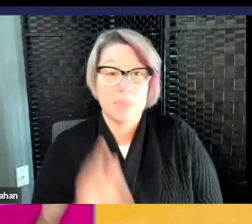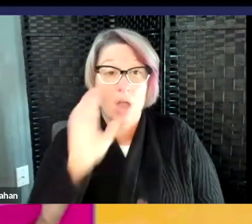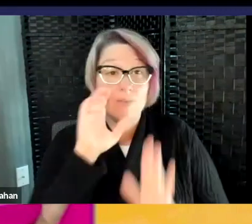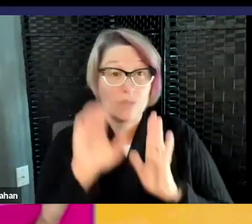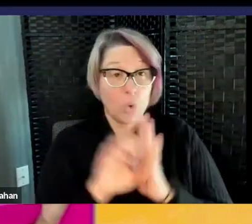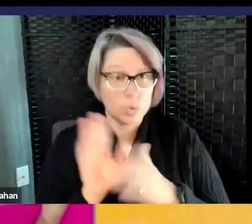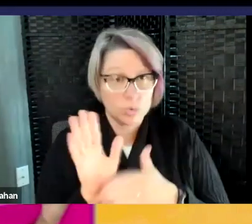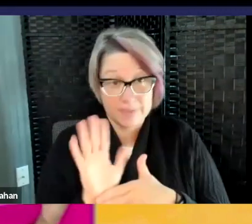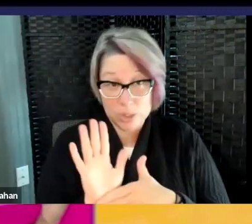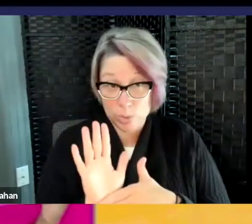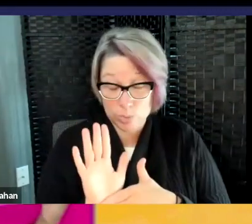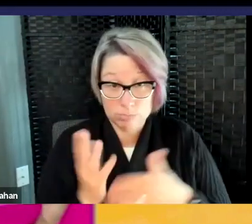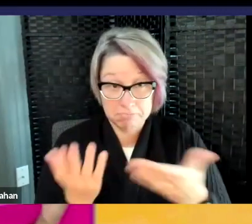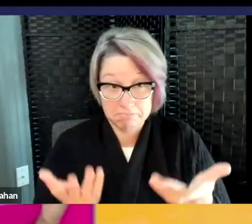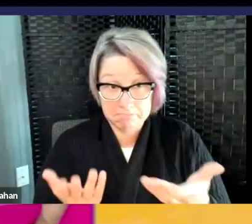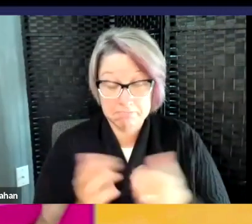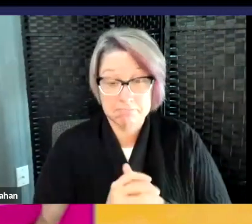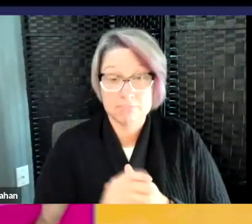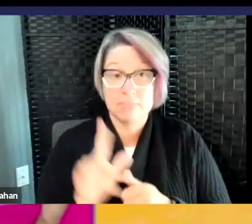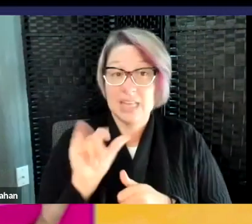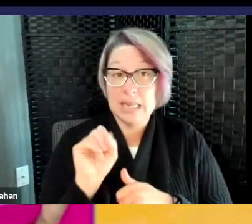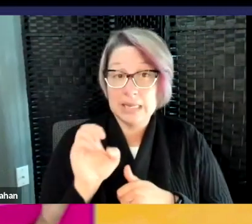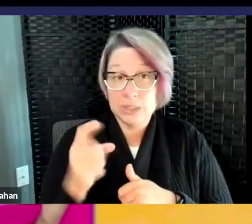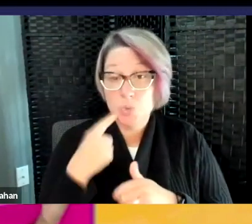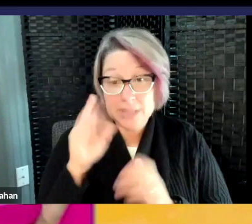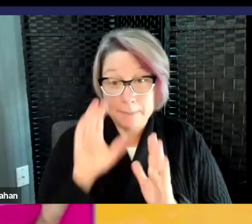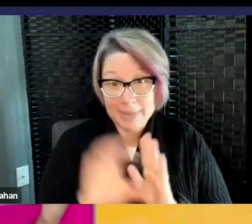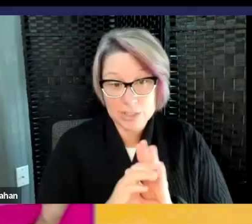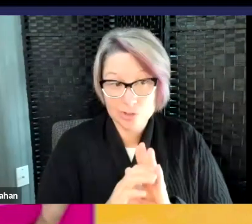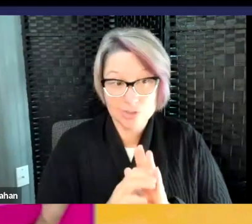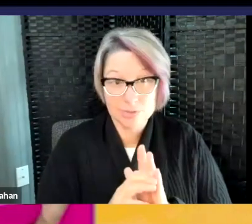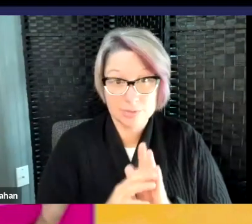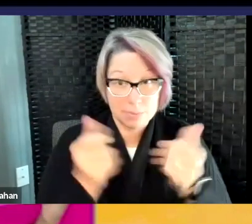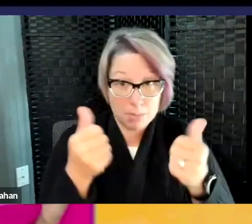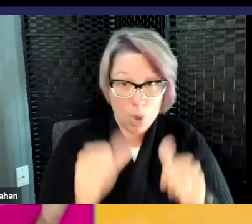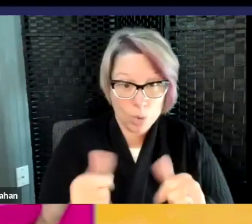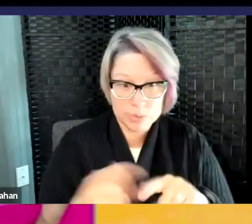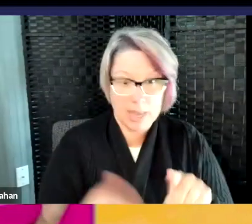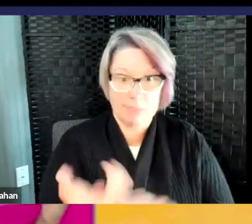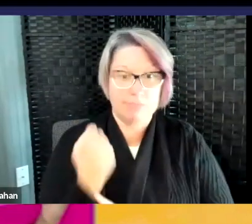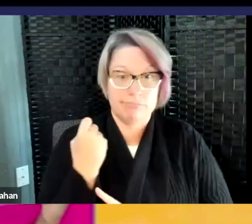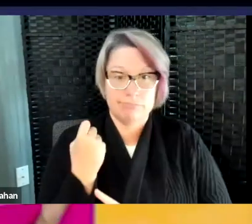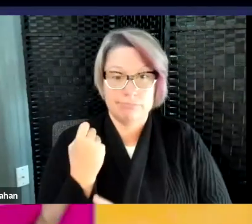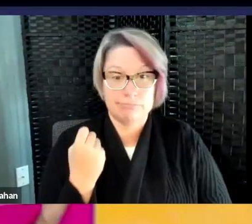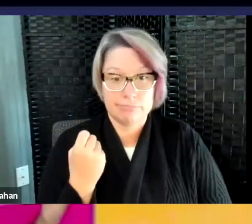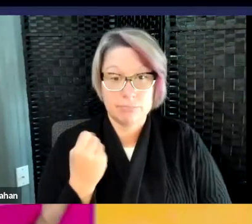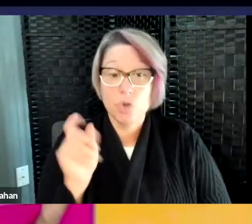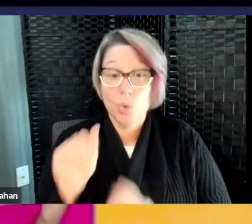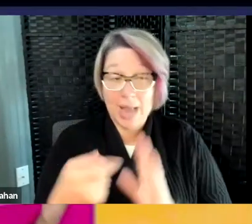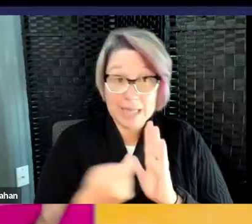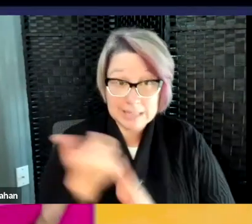videos? I mean, Lise, you said pictures. Yeah. Can't take those back. You can go and delete them.